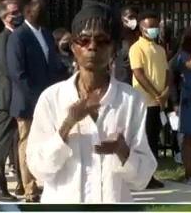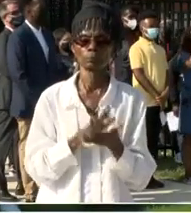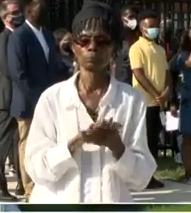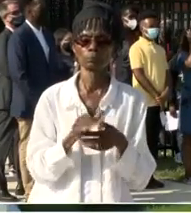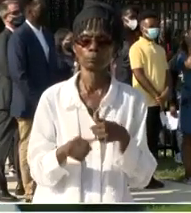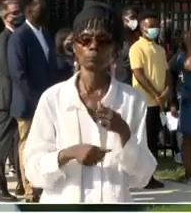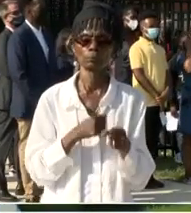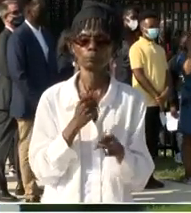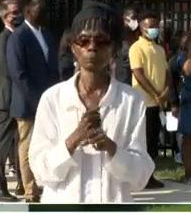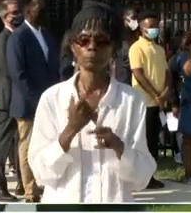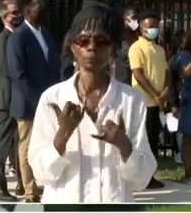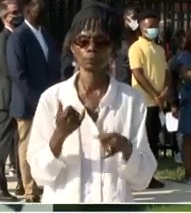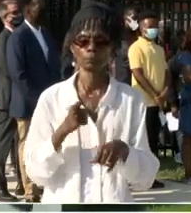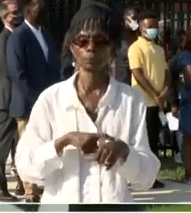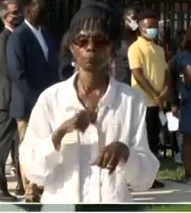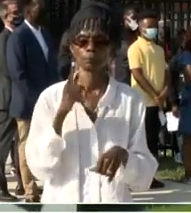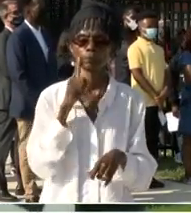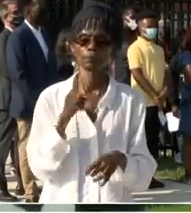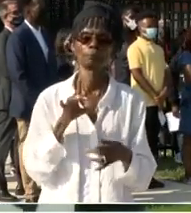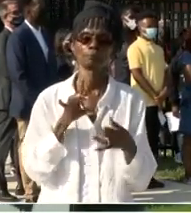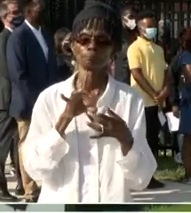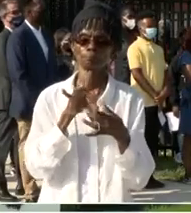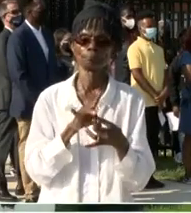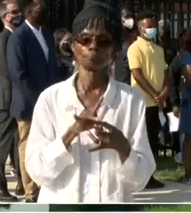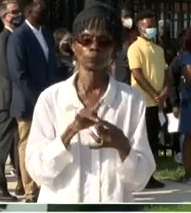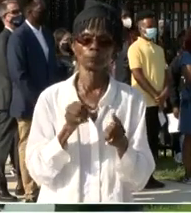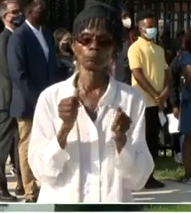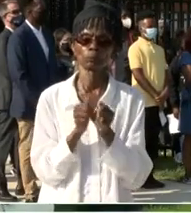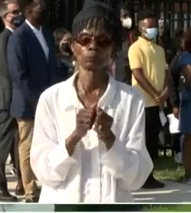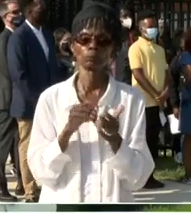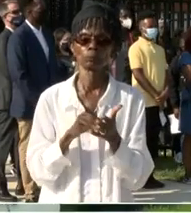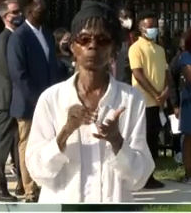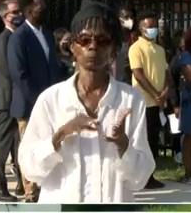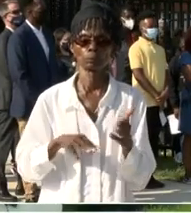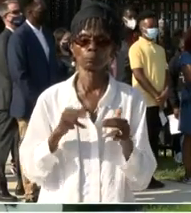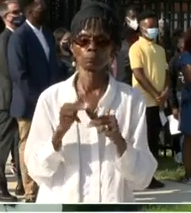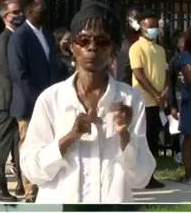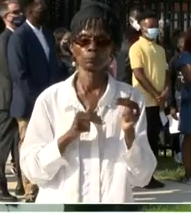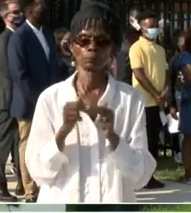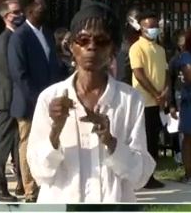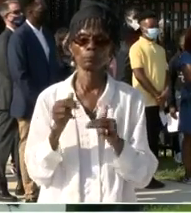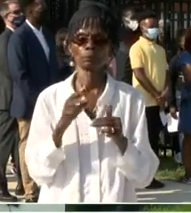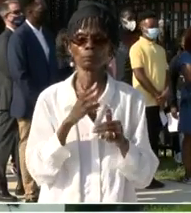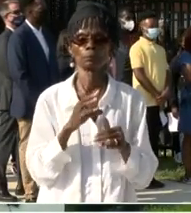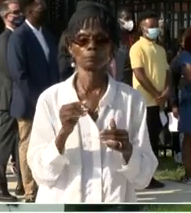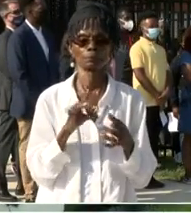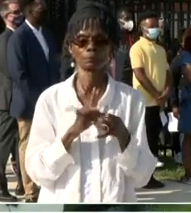time to reconnect with our students. And so building relationships will be critical in these